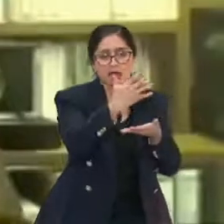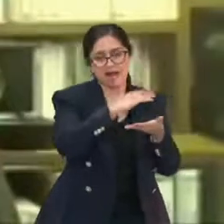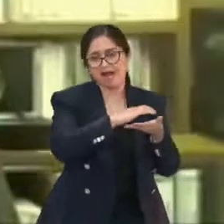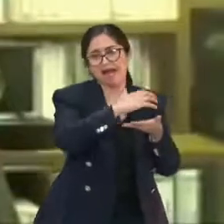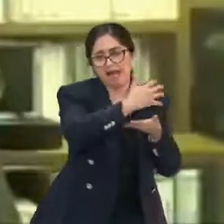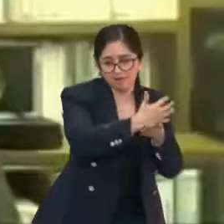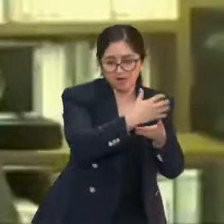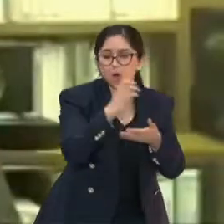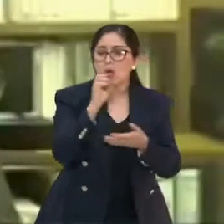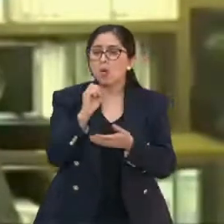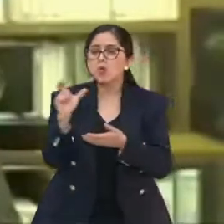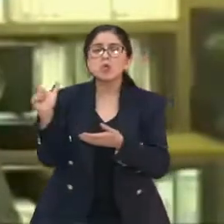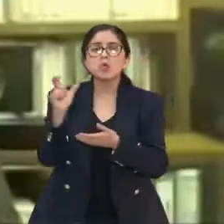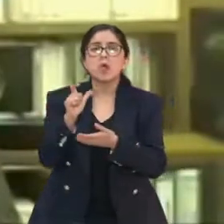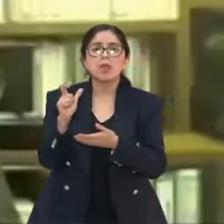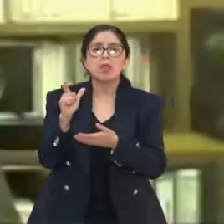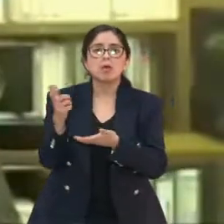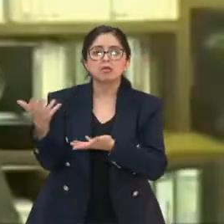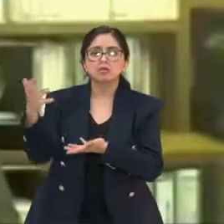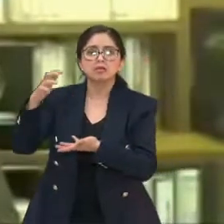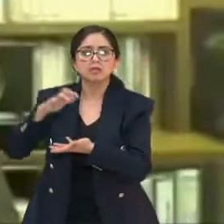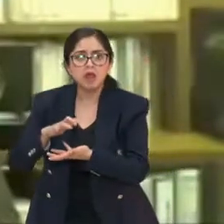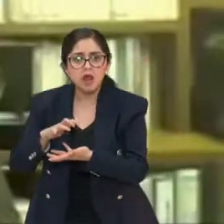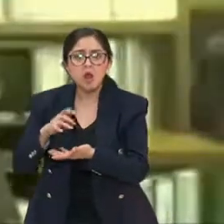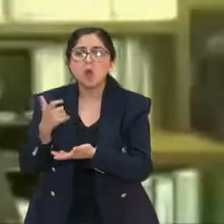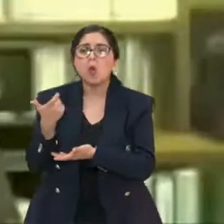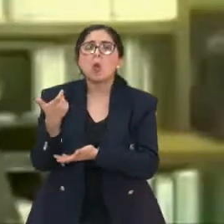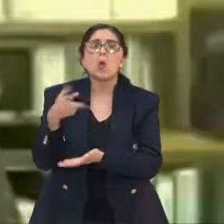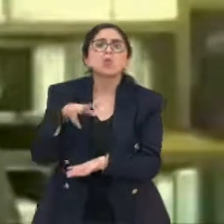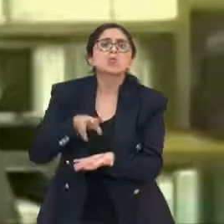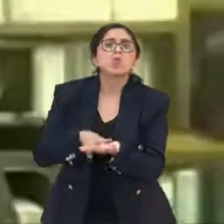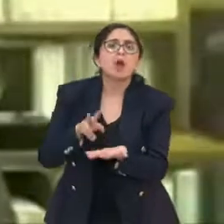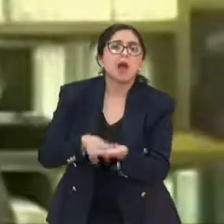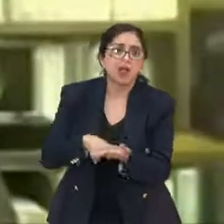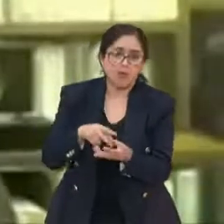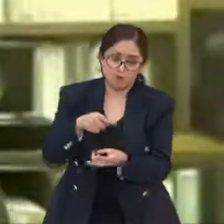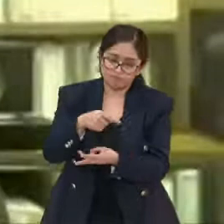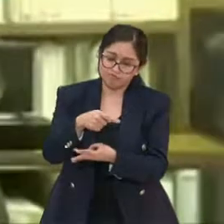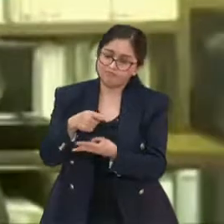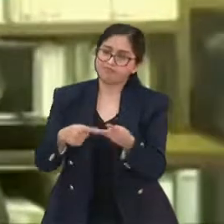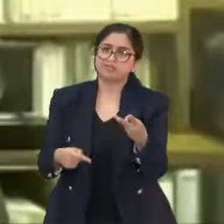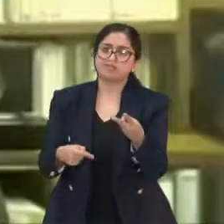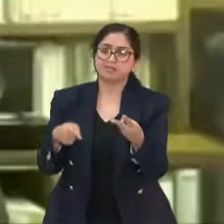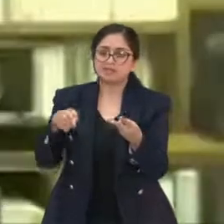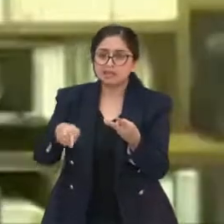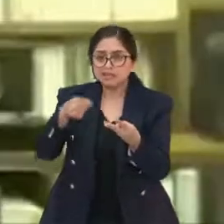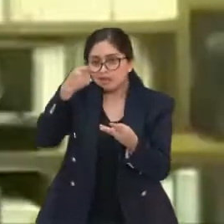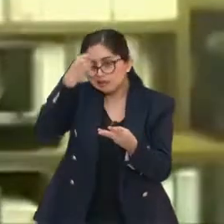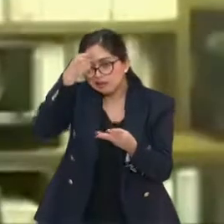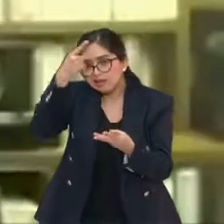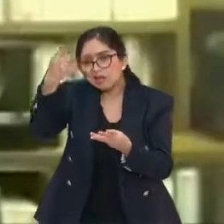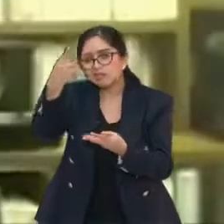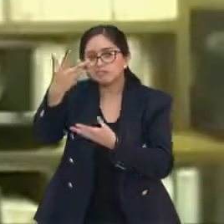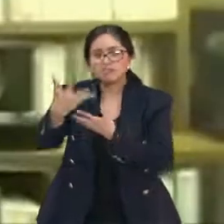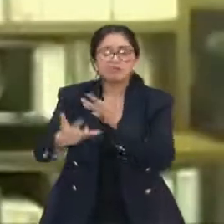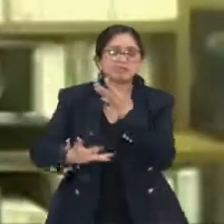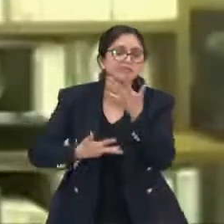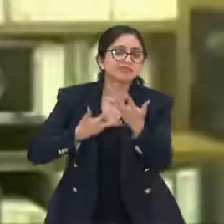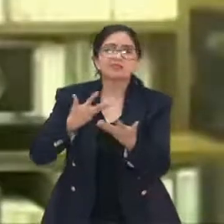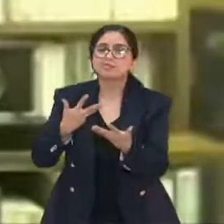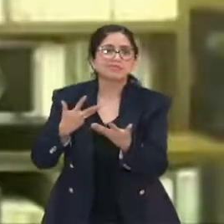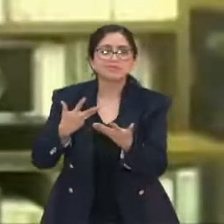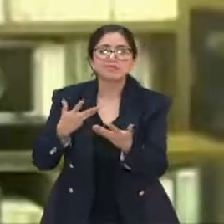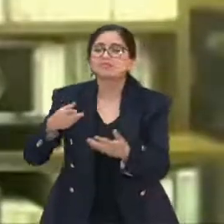it, when to close it, or the cost of the closing of that Pandora box. So this was a